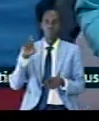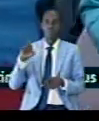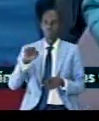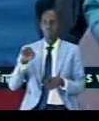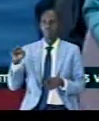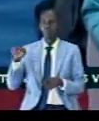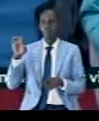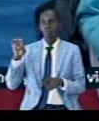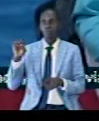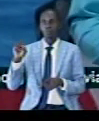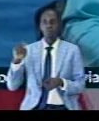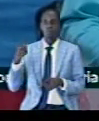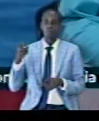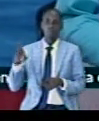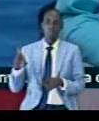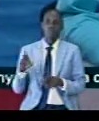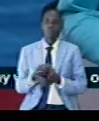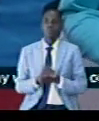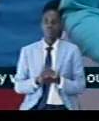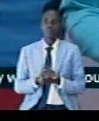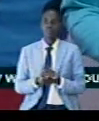Idore.